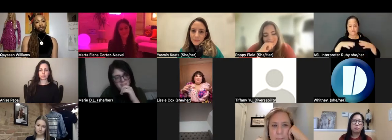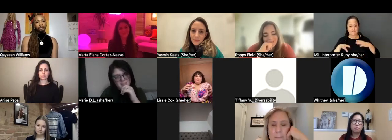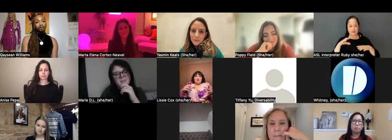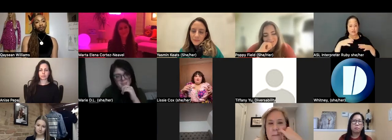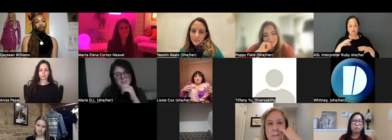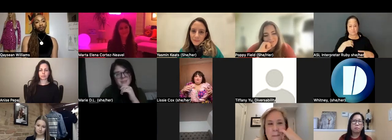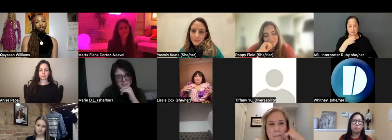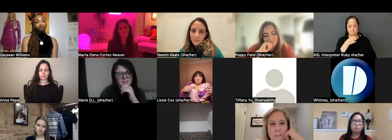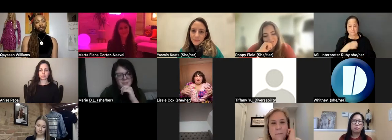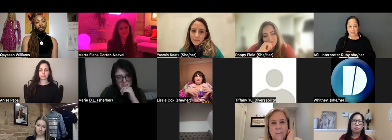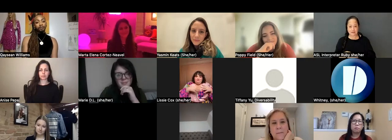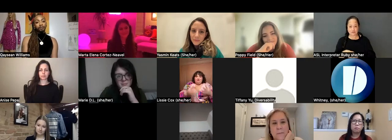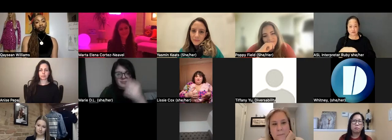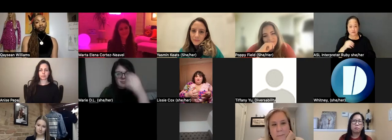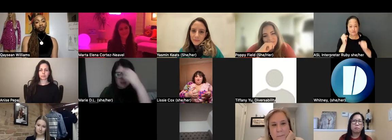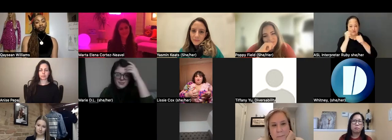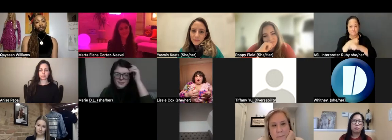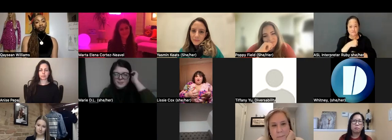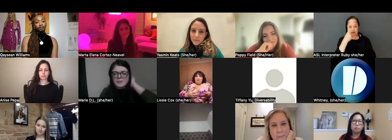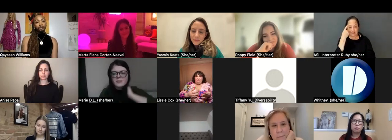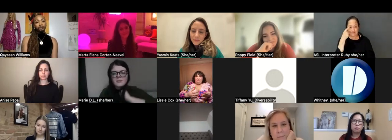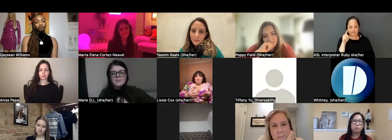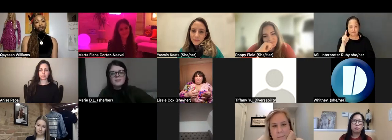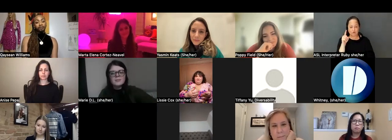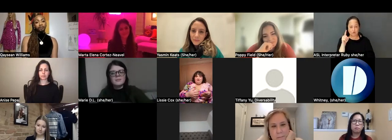my passion for fighting for